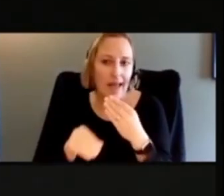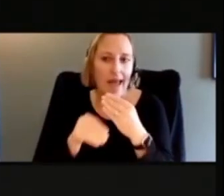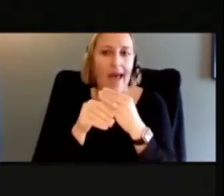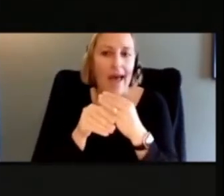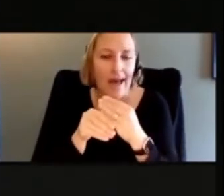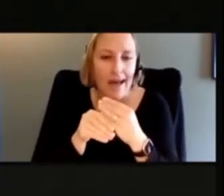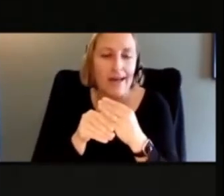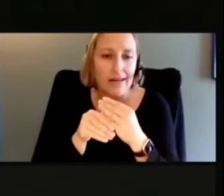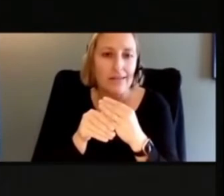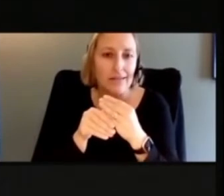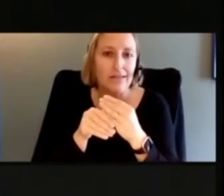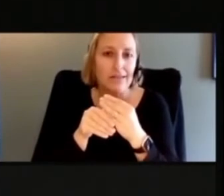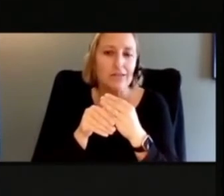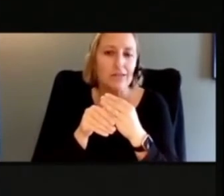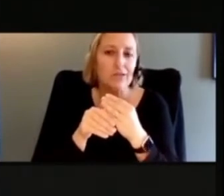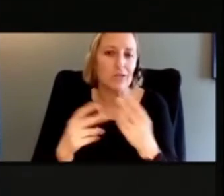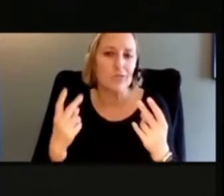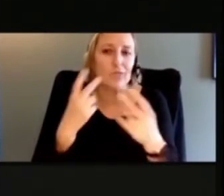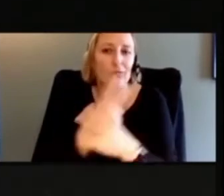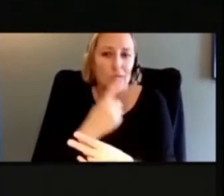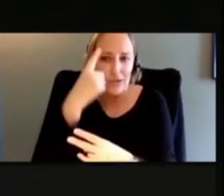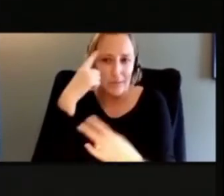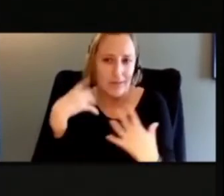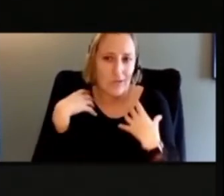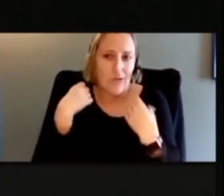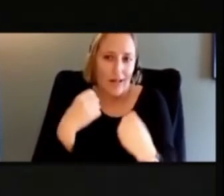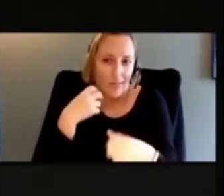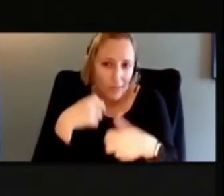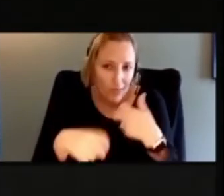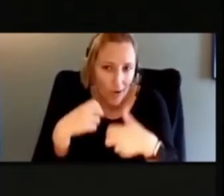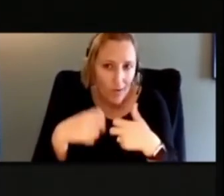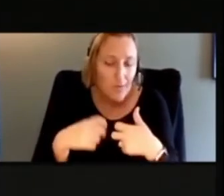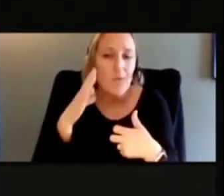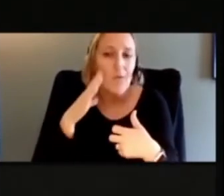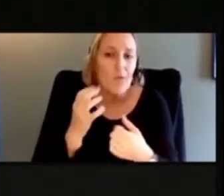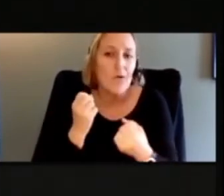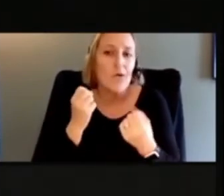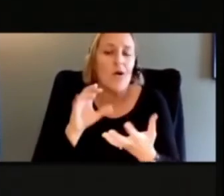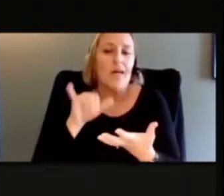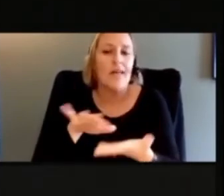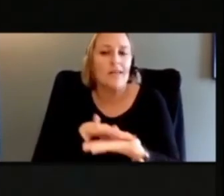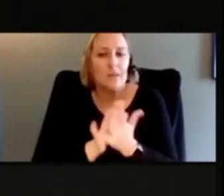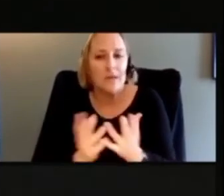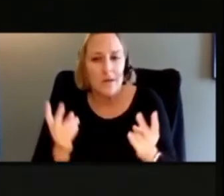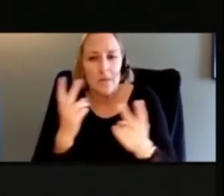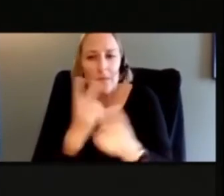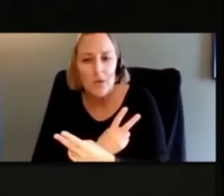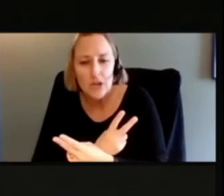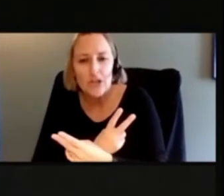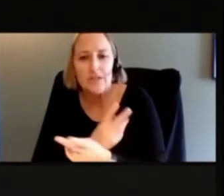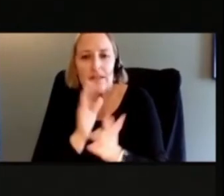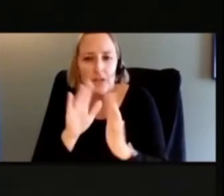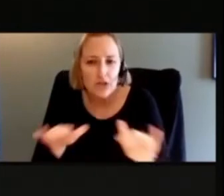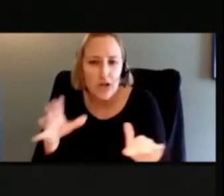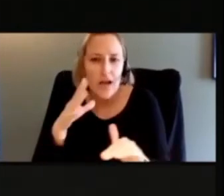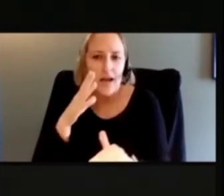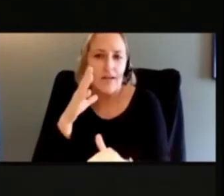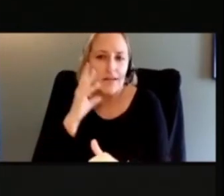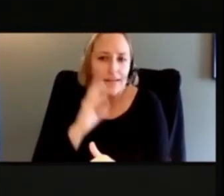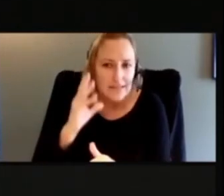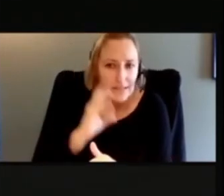a growing mental health crisis, right? It can exacerbate the adverse childhood experiences and